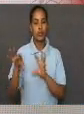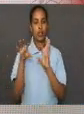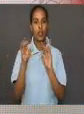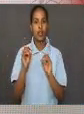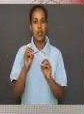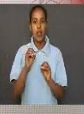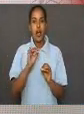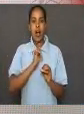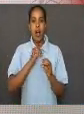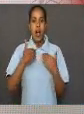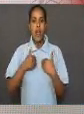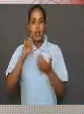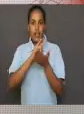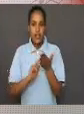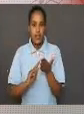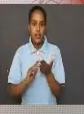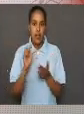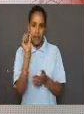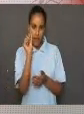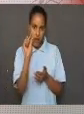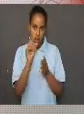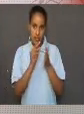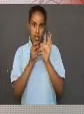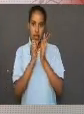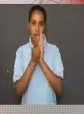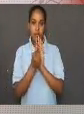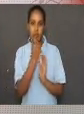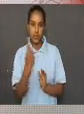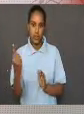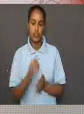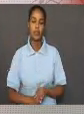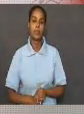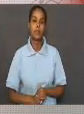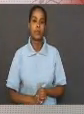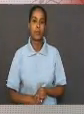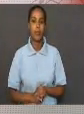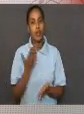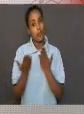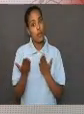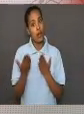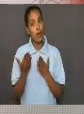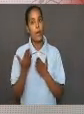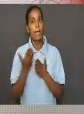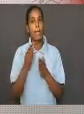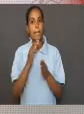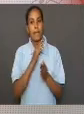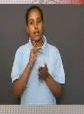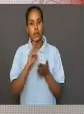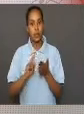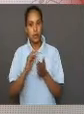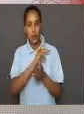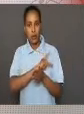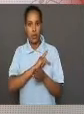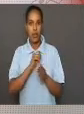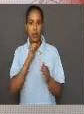Students, I have only listed a few examples of each. If you mentioned properties that I